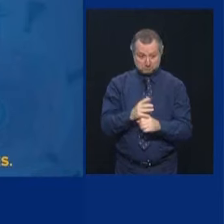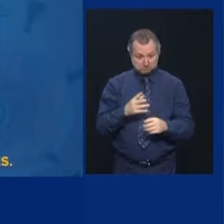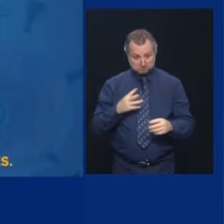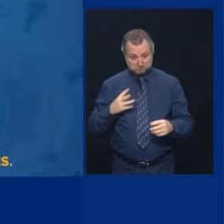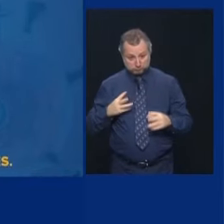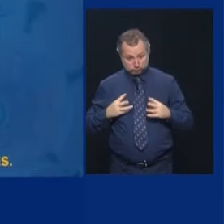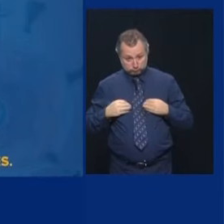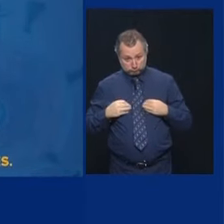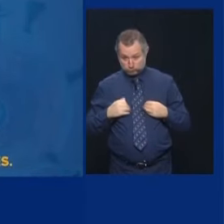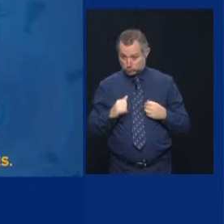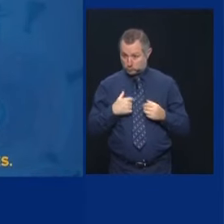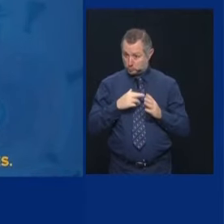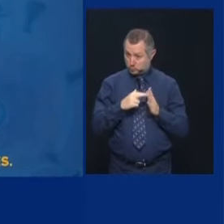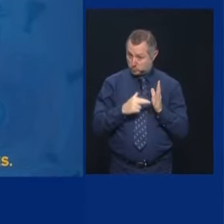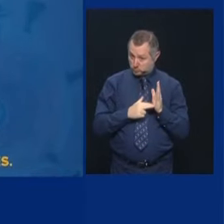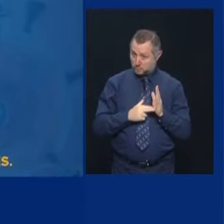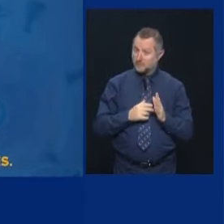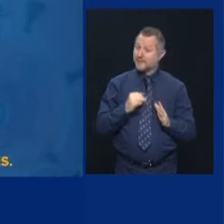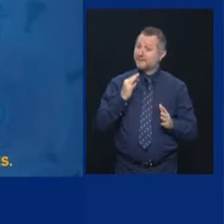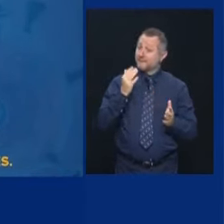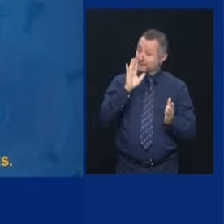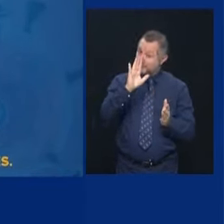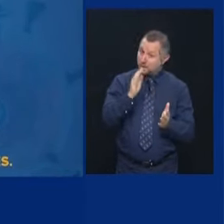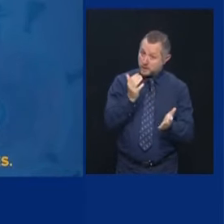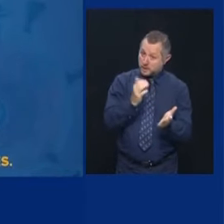an agreement is only as good as the enforcement.